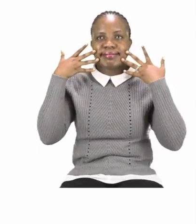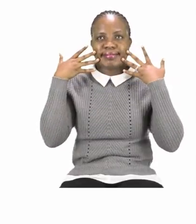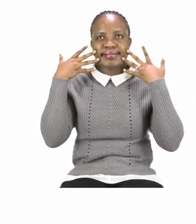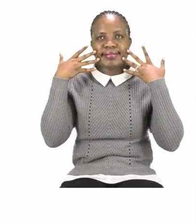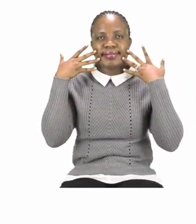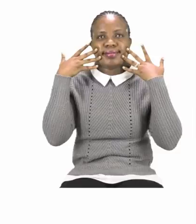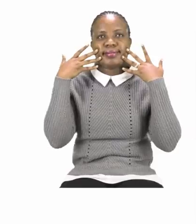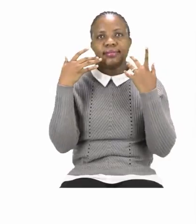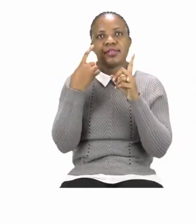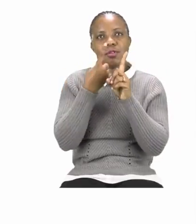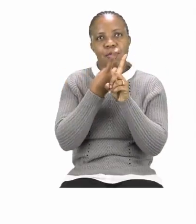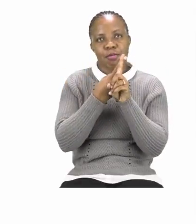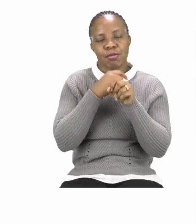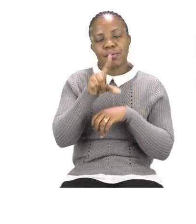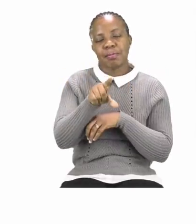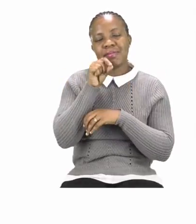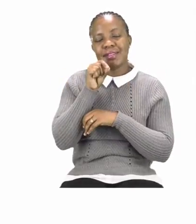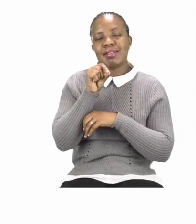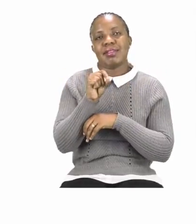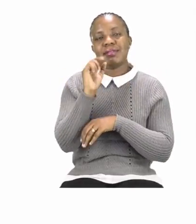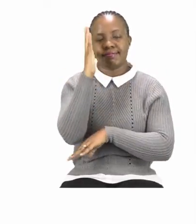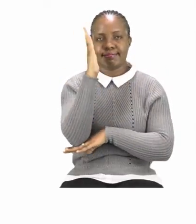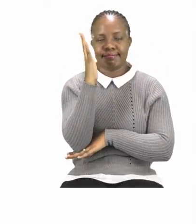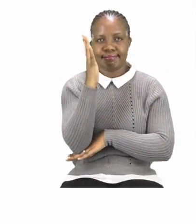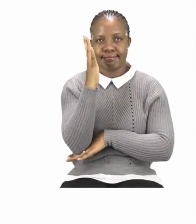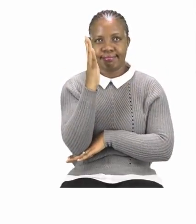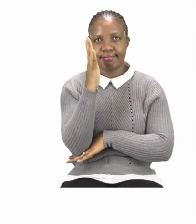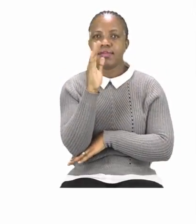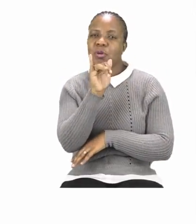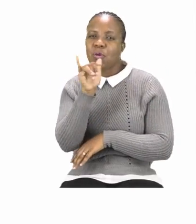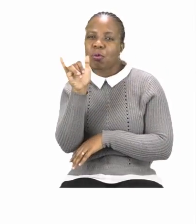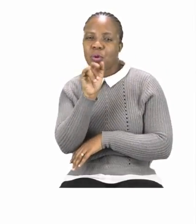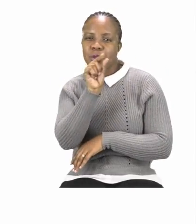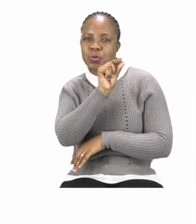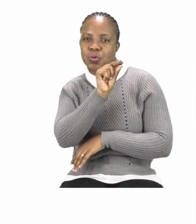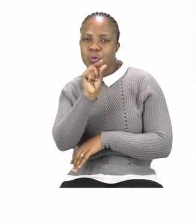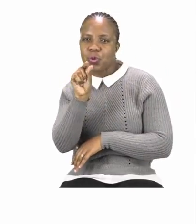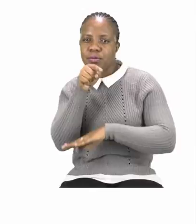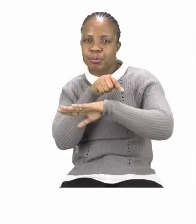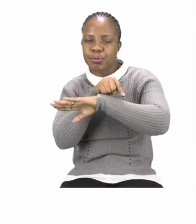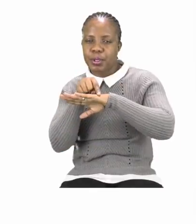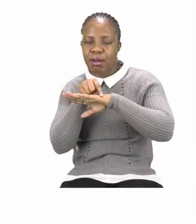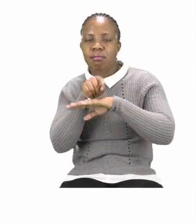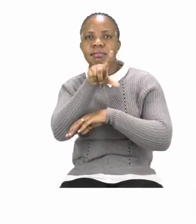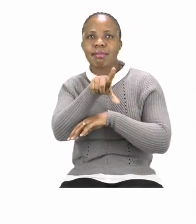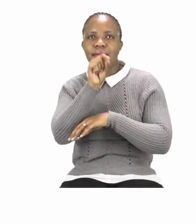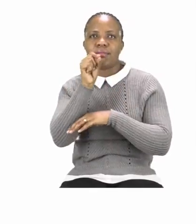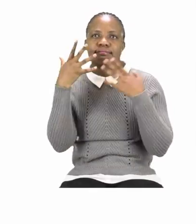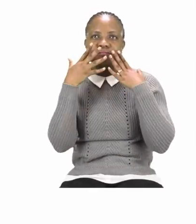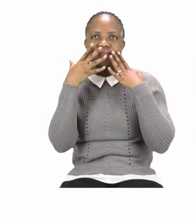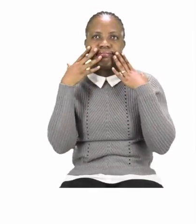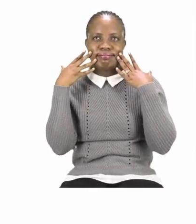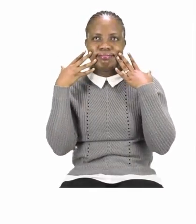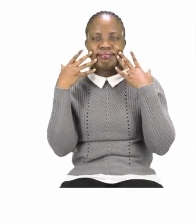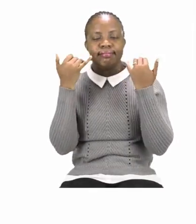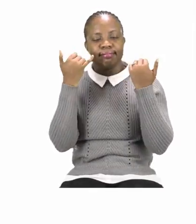the cat with a common pronoun. Now remember, boys and girls, we